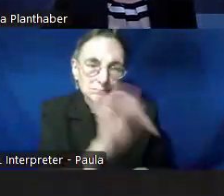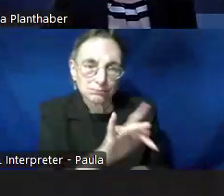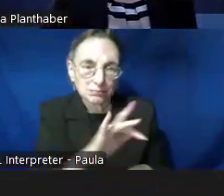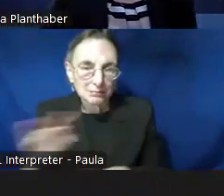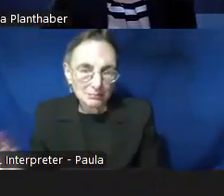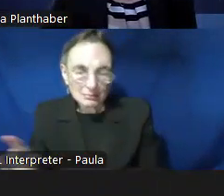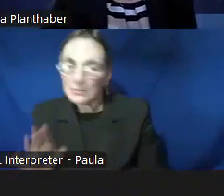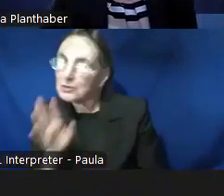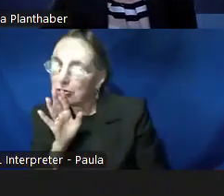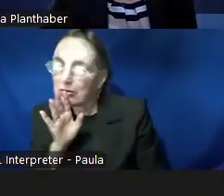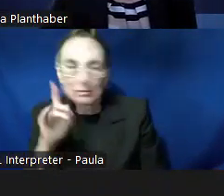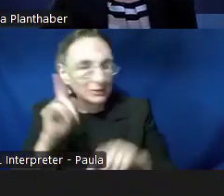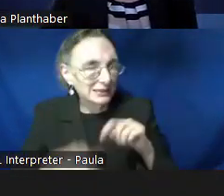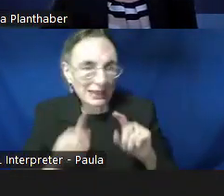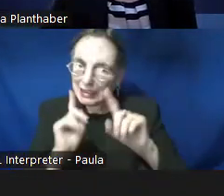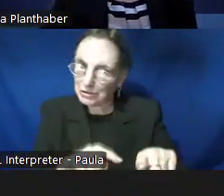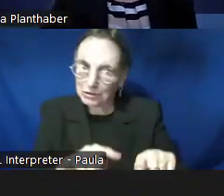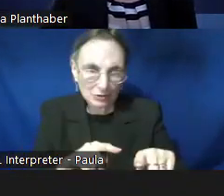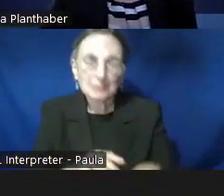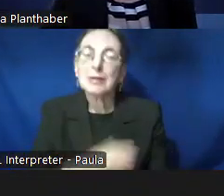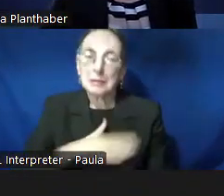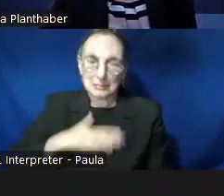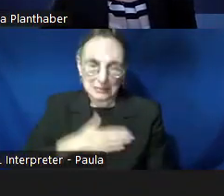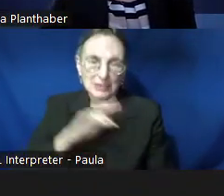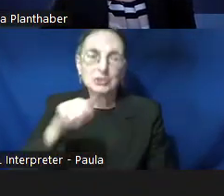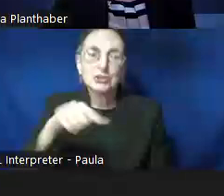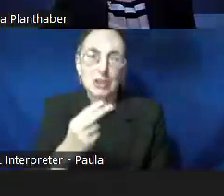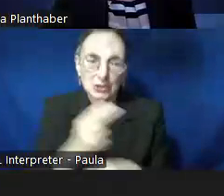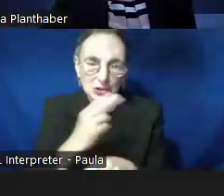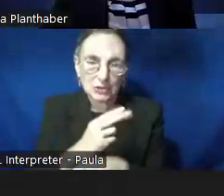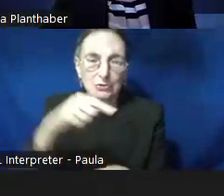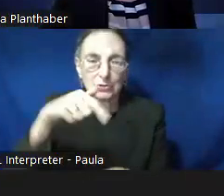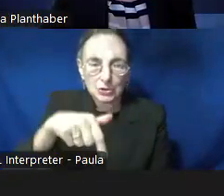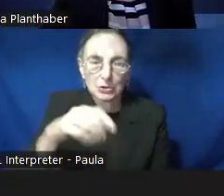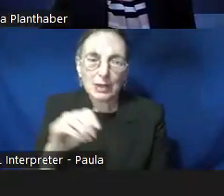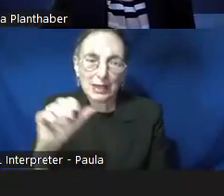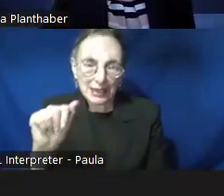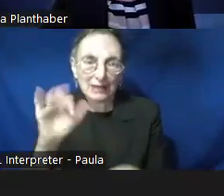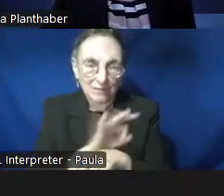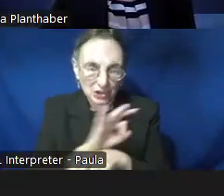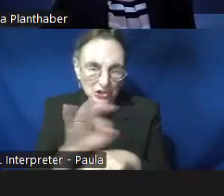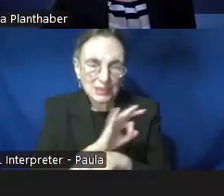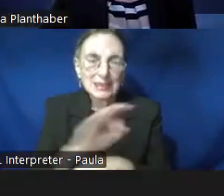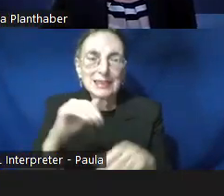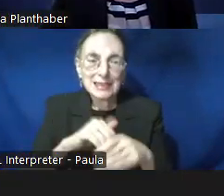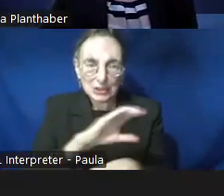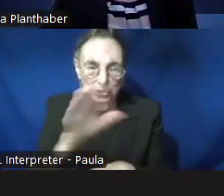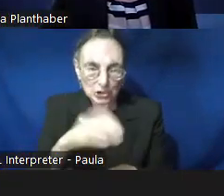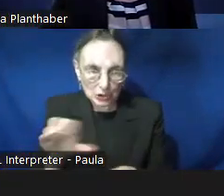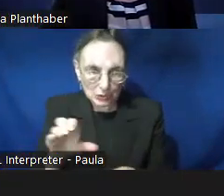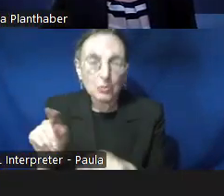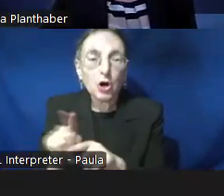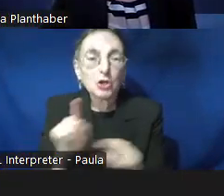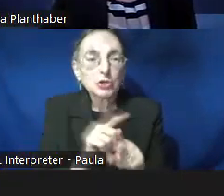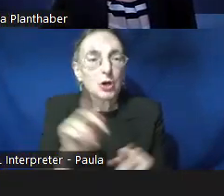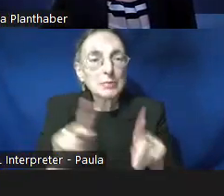Using the Q&A function will also allow presenters to easily find your question at the end of the webinar.